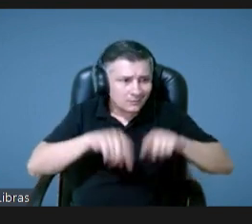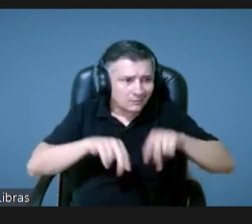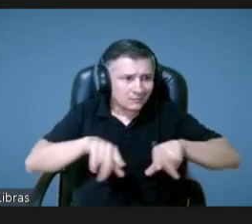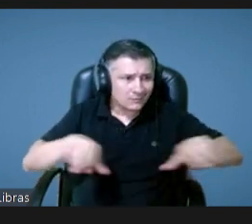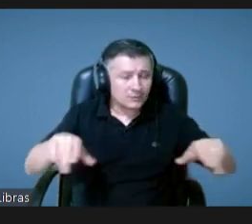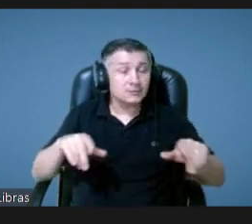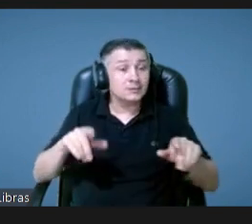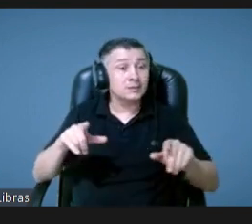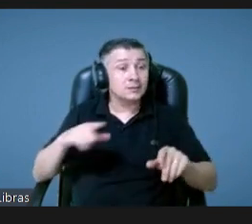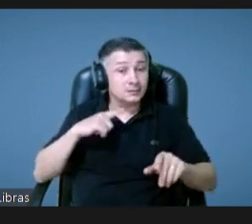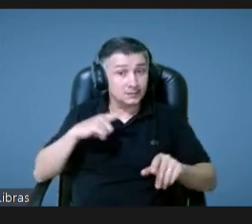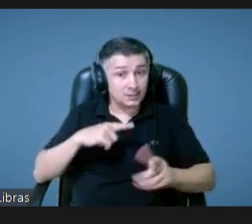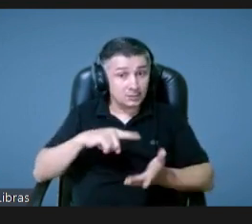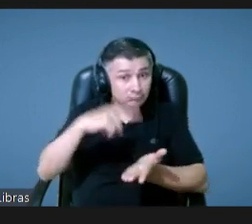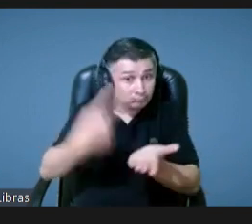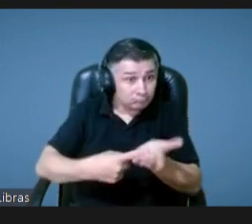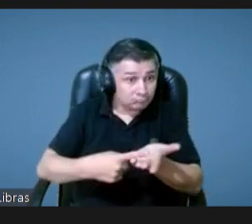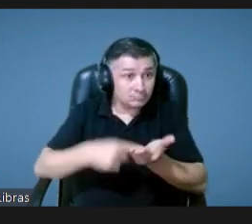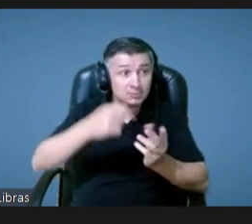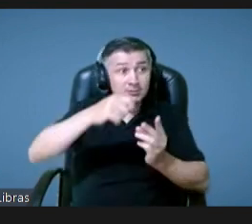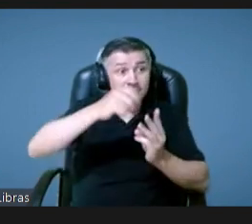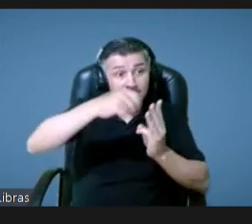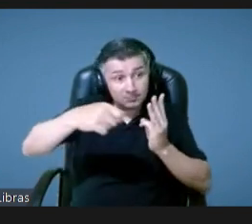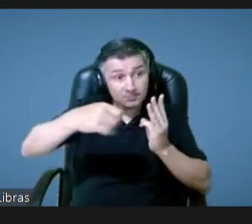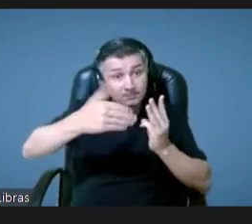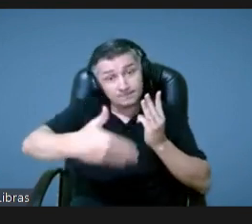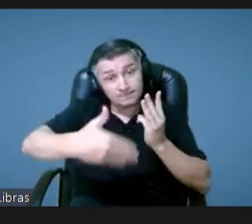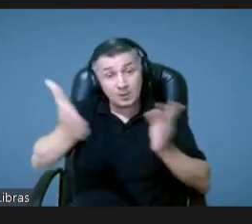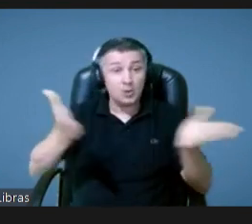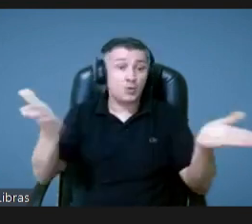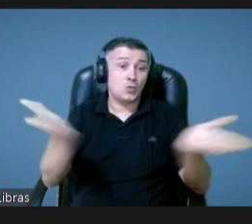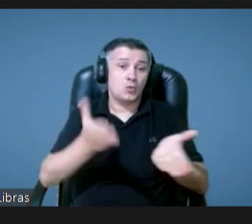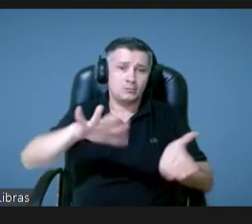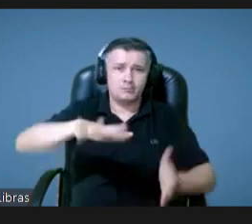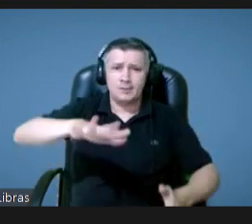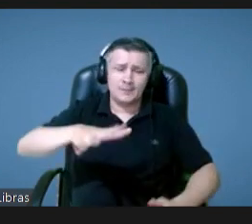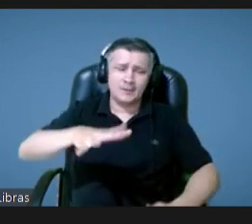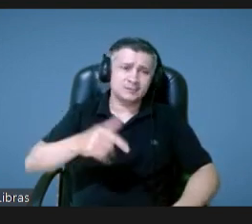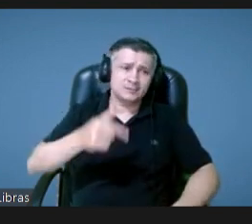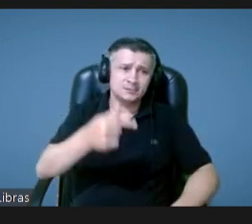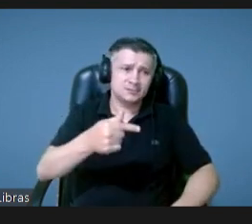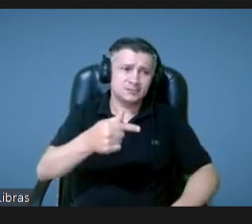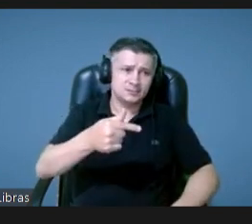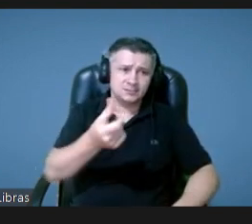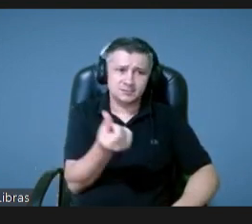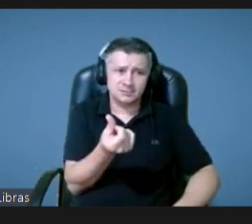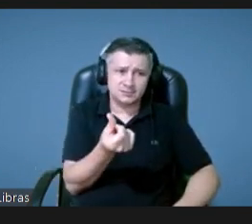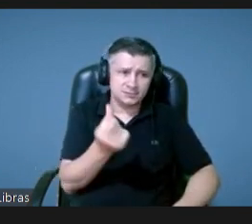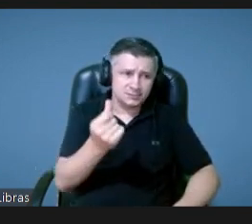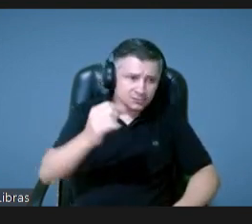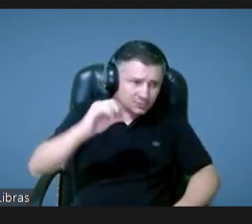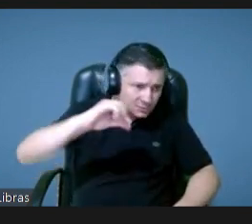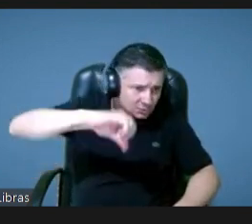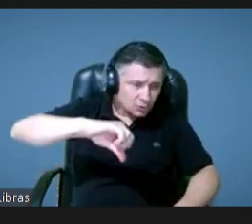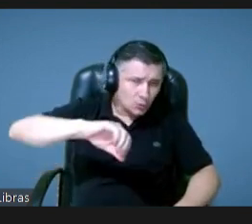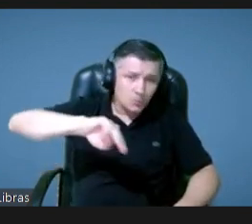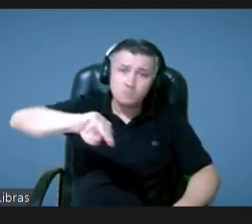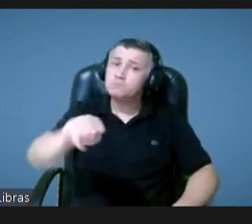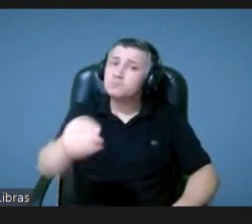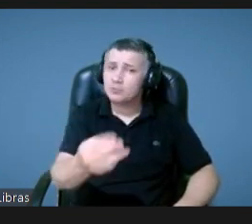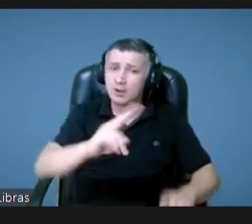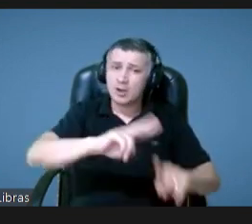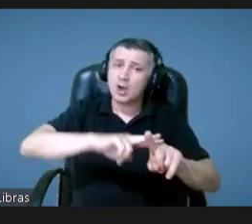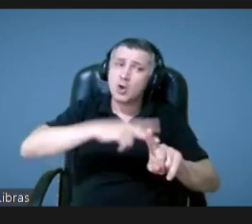that has been deferred for the next few quarters and has to be recognized on a POC